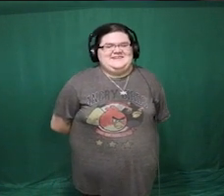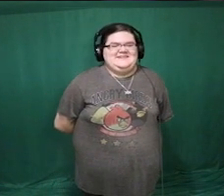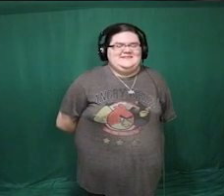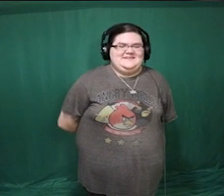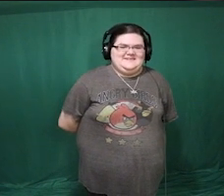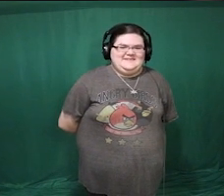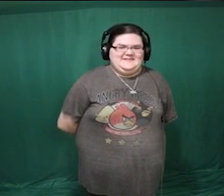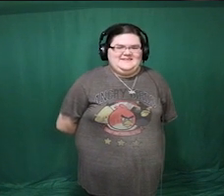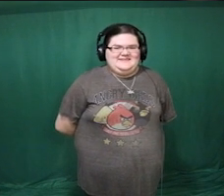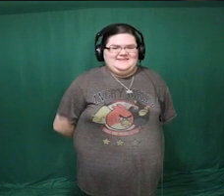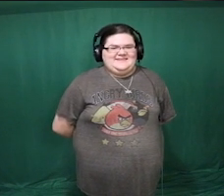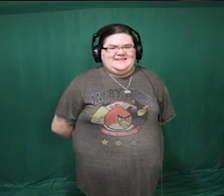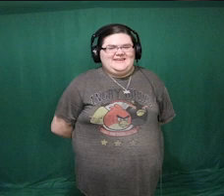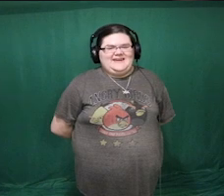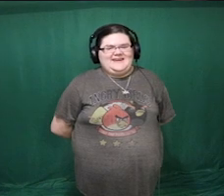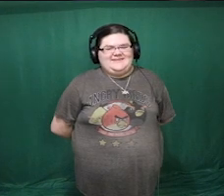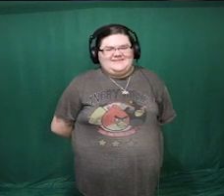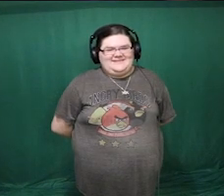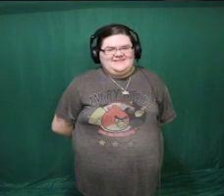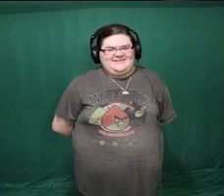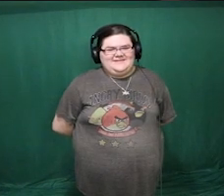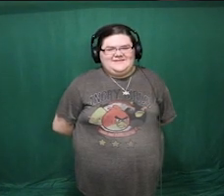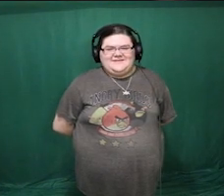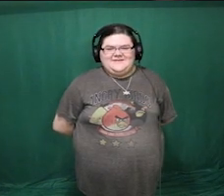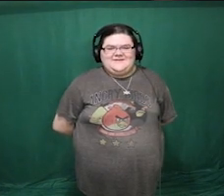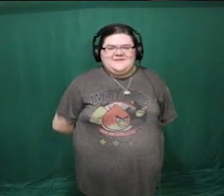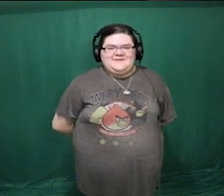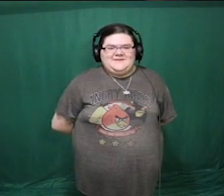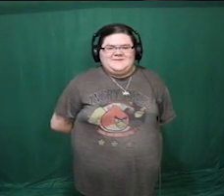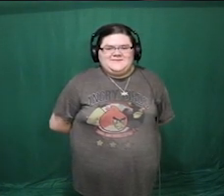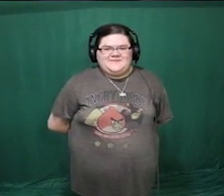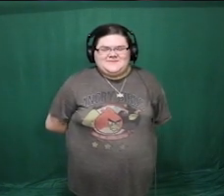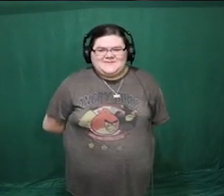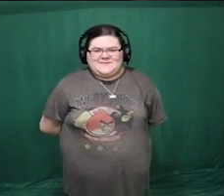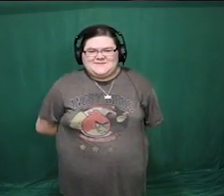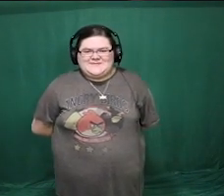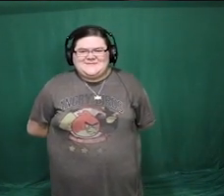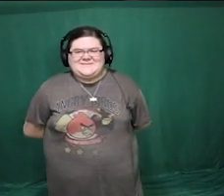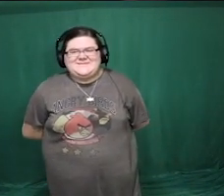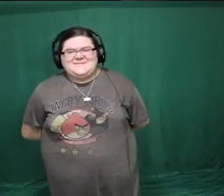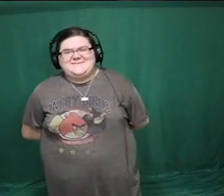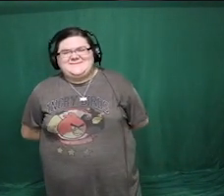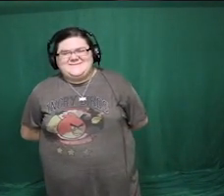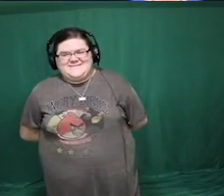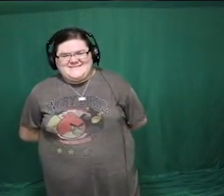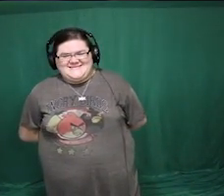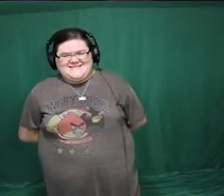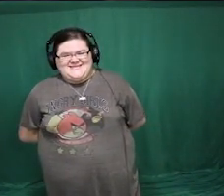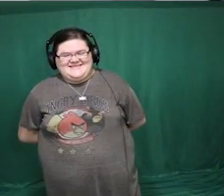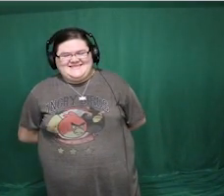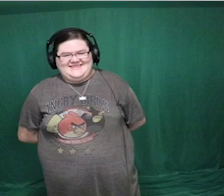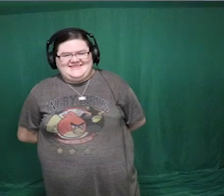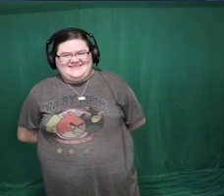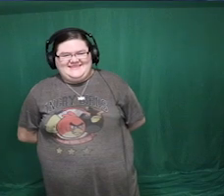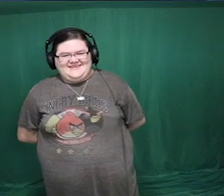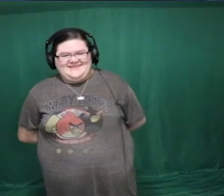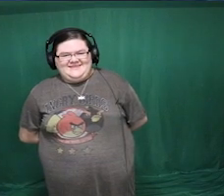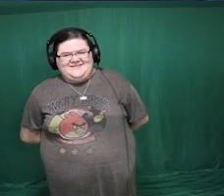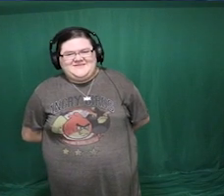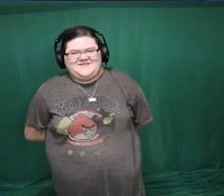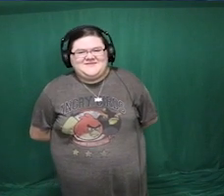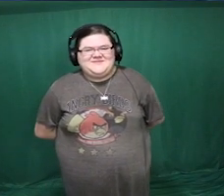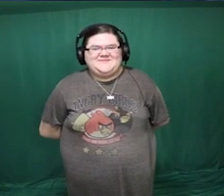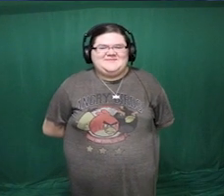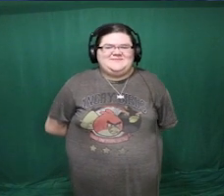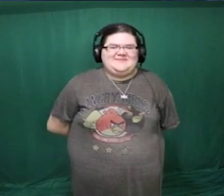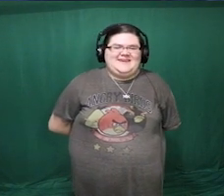Oh, hey, bonus points, come on. Get it. You guys on two wedges. Couple wedges. Player two, go